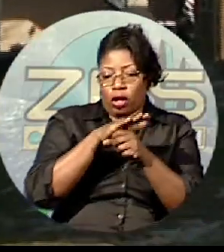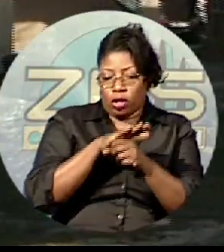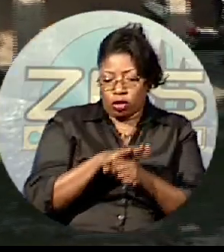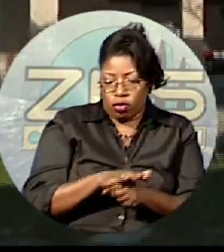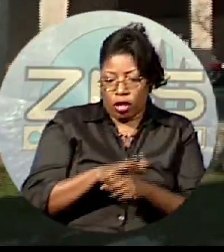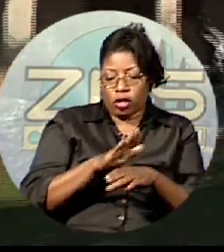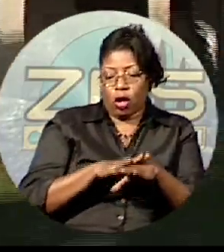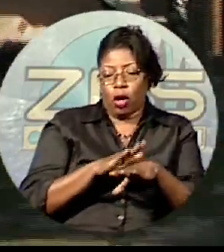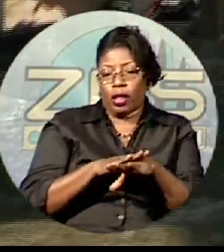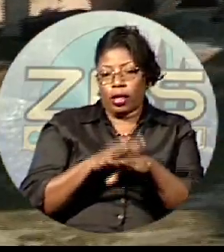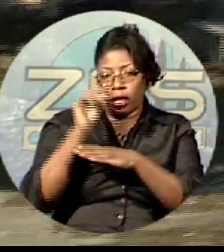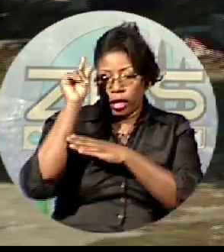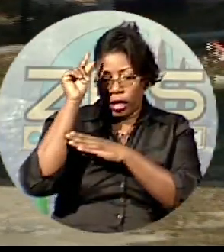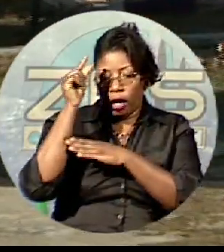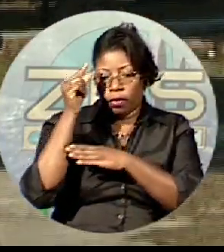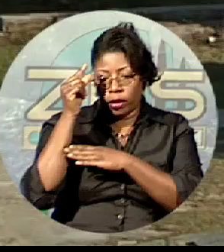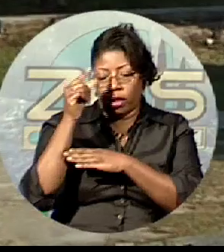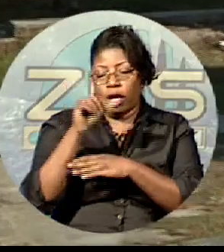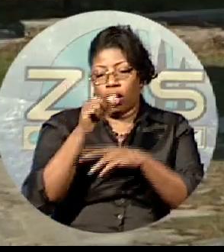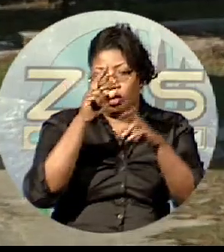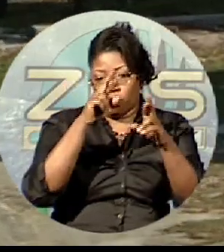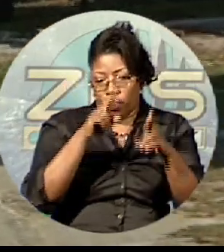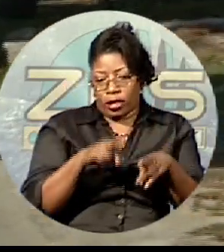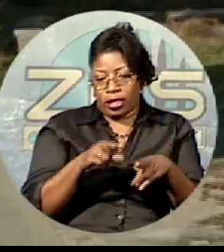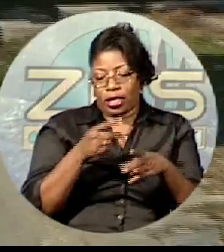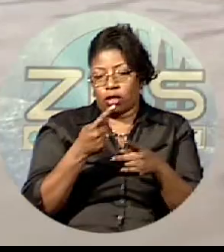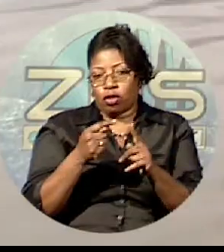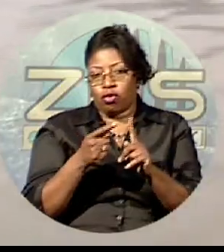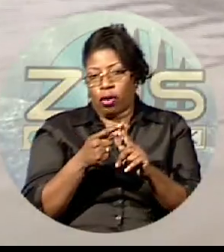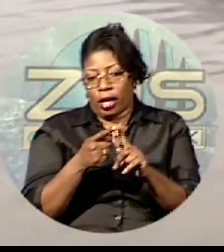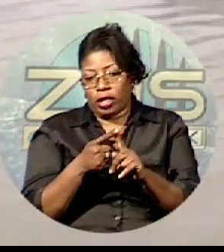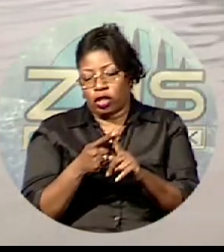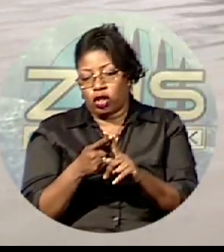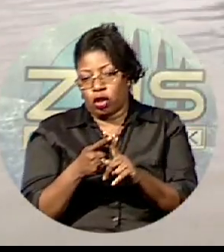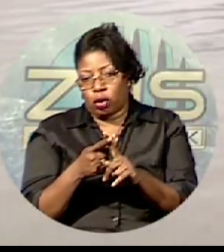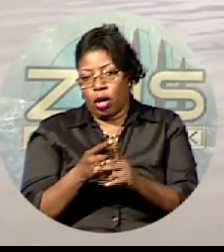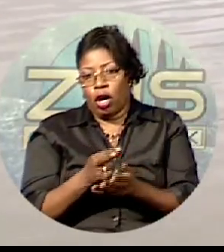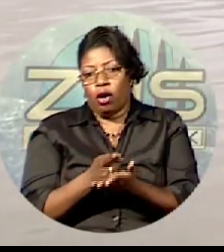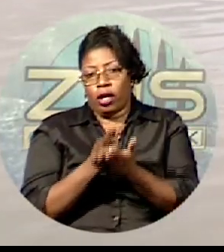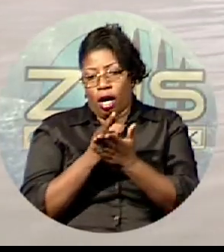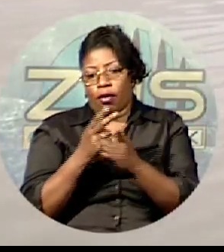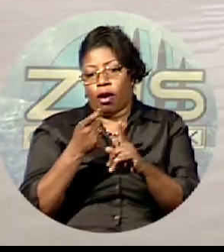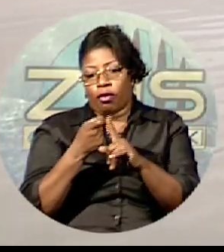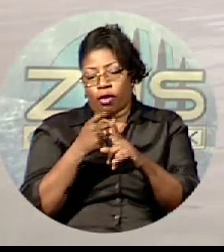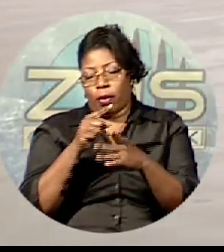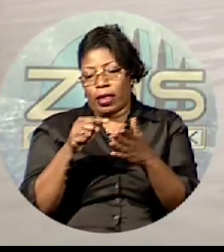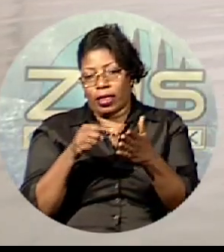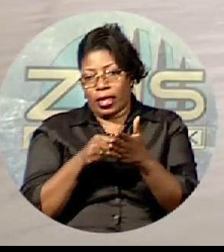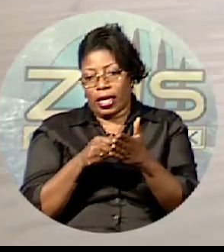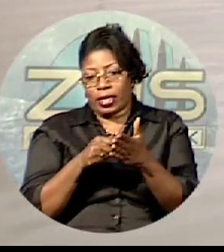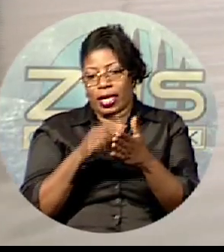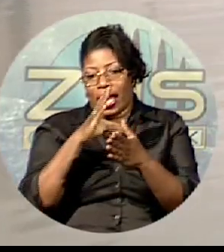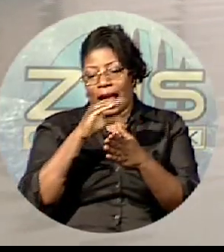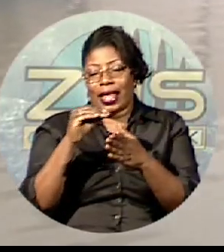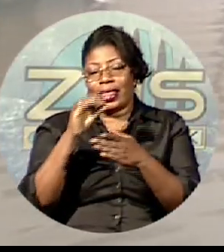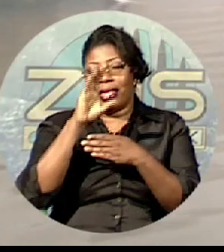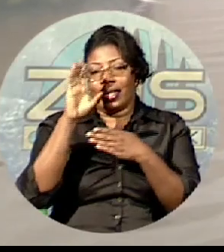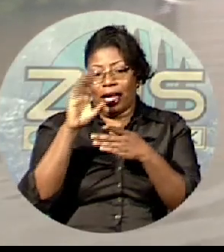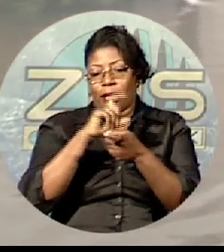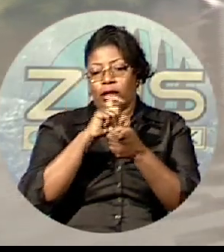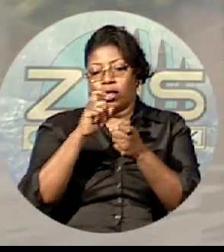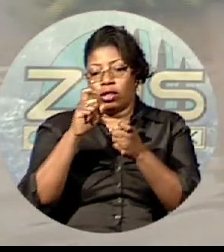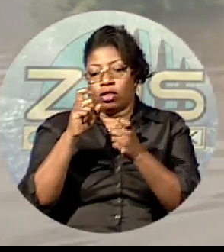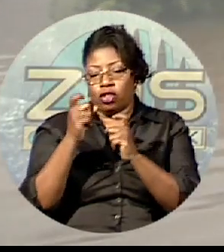many businesses and residents are still reeling from the effects of these storms. He says the economic impact of climate change on the Bahamas should never